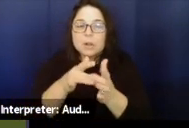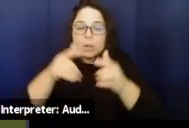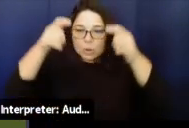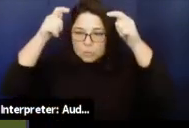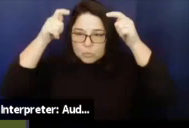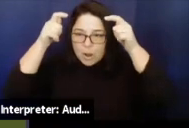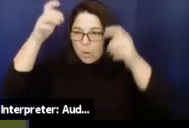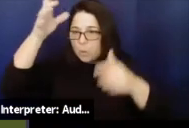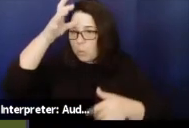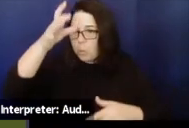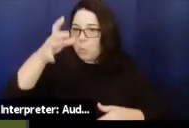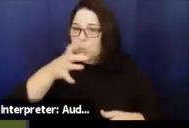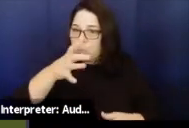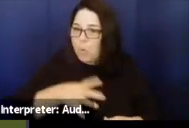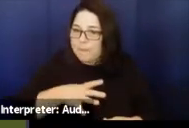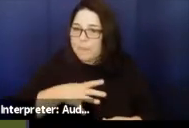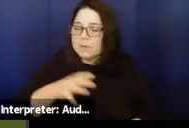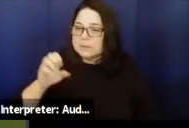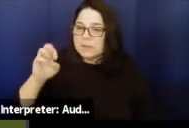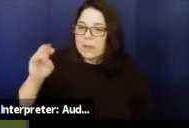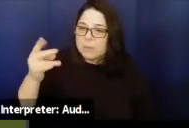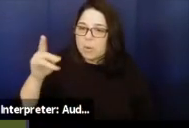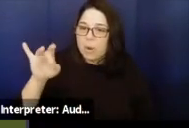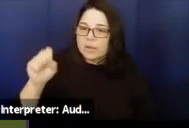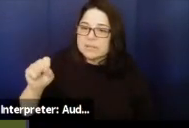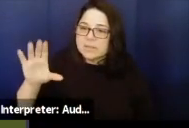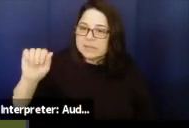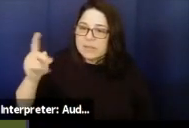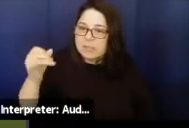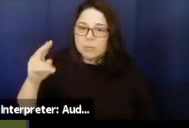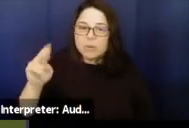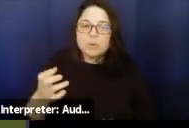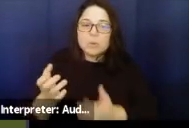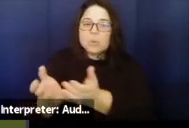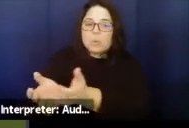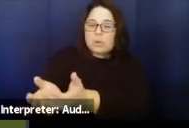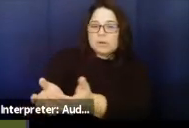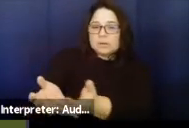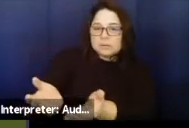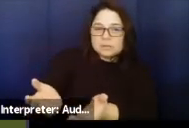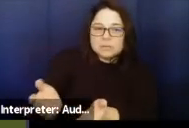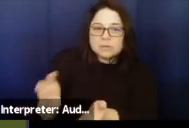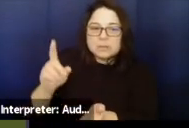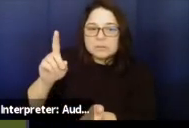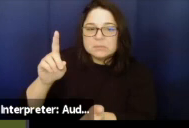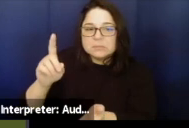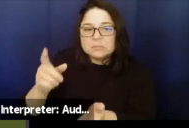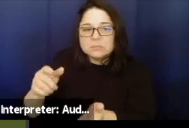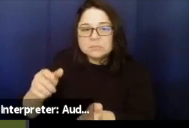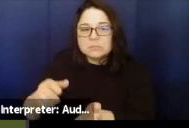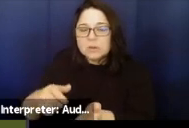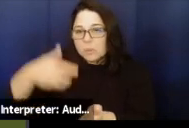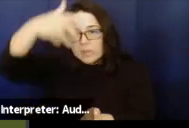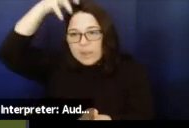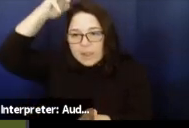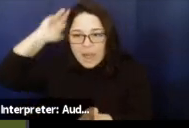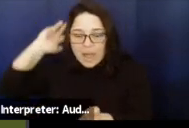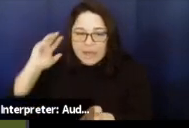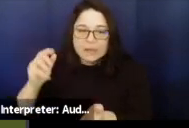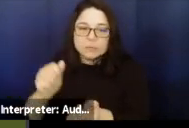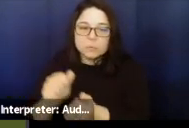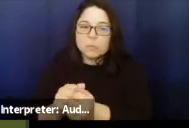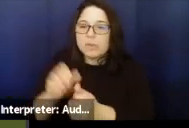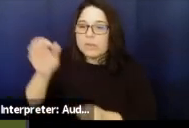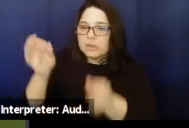Empress Catherine holds out a dish to the Dutch lion seated on the throne in front of her with justice standing behind